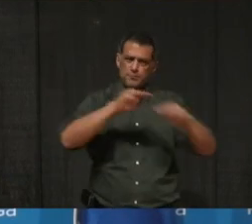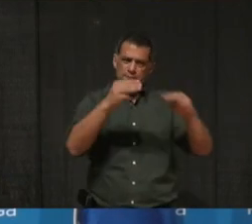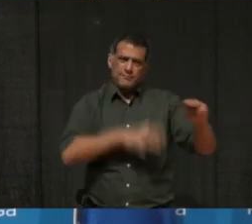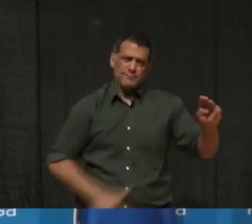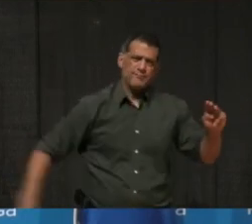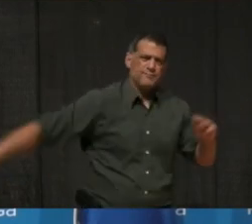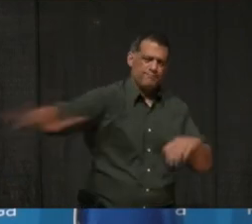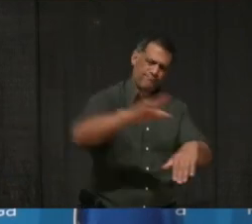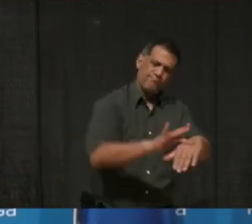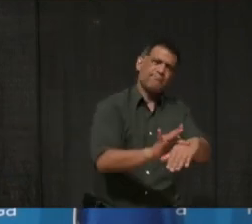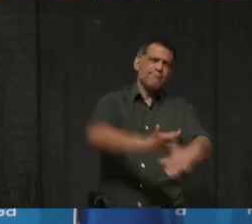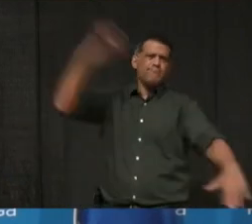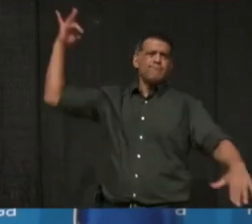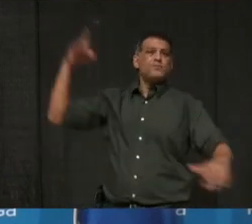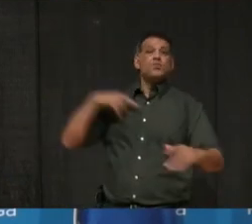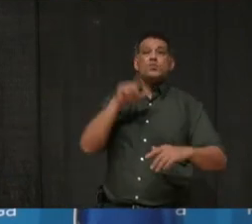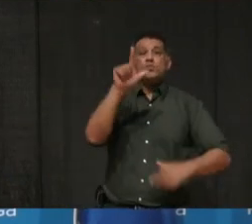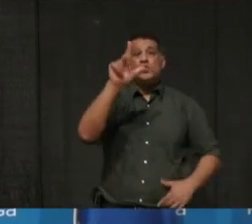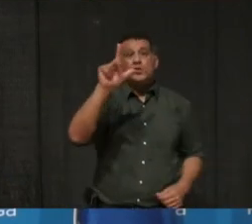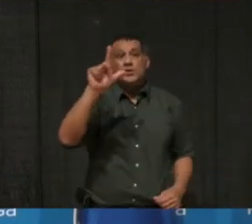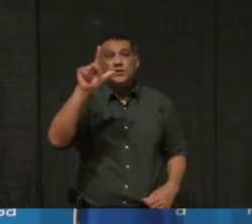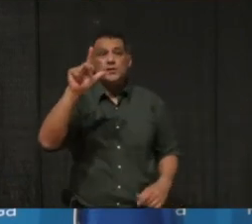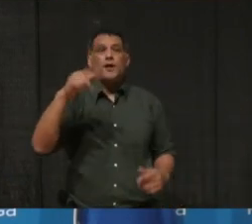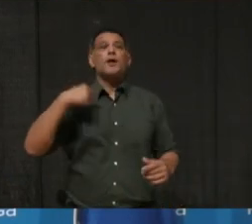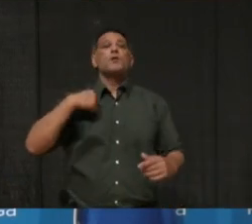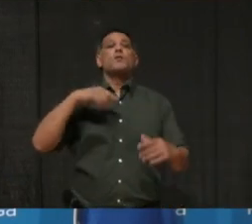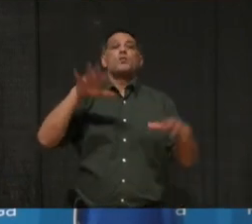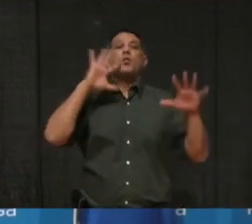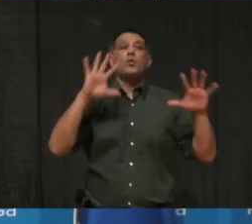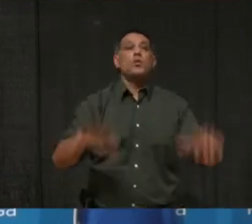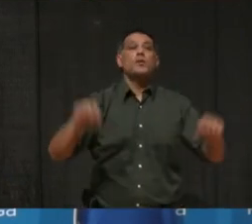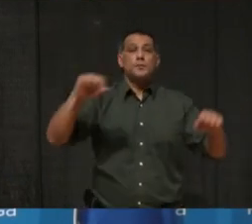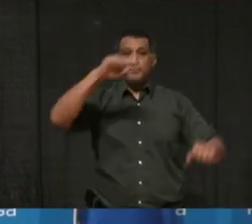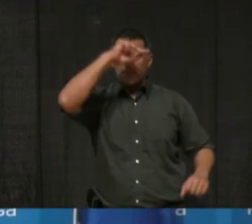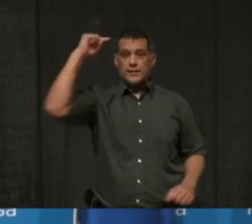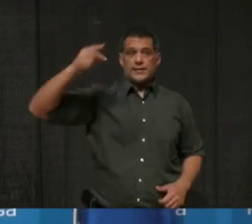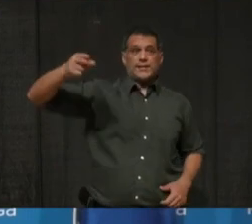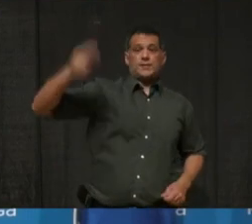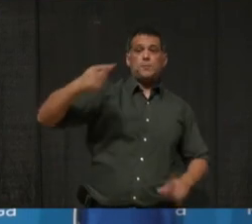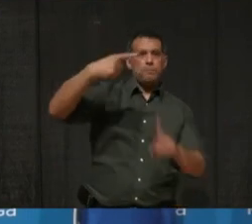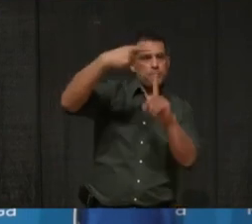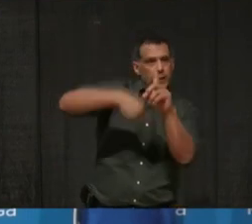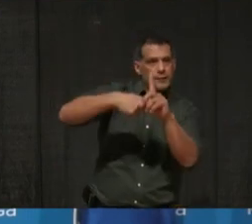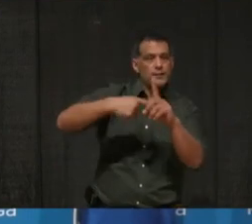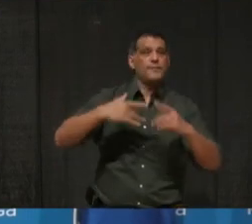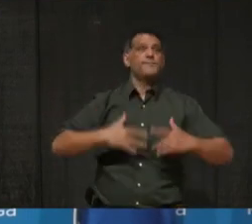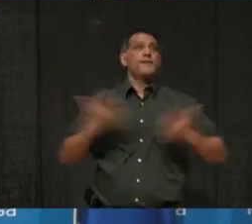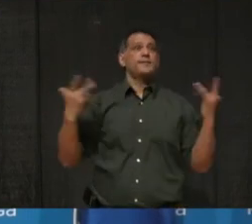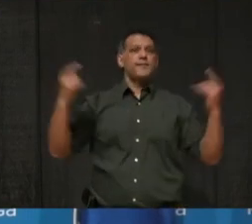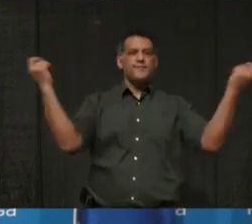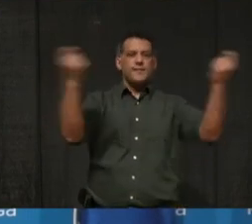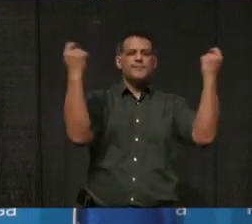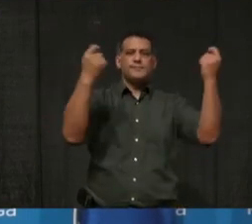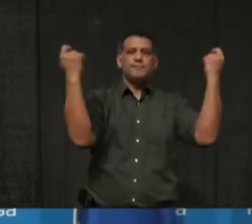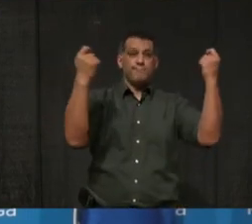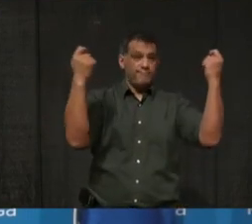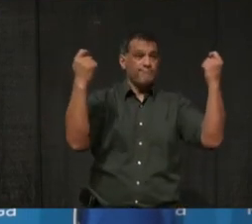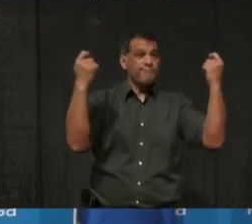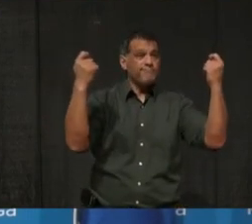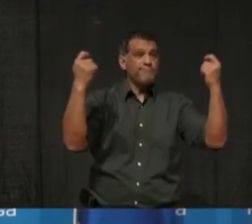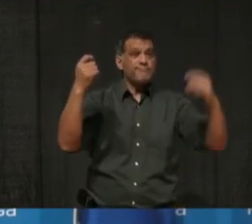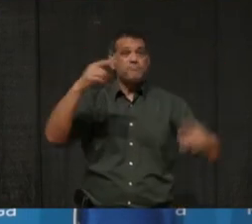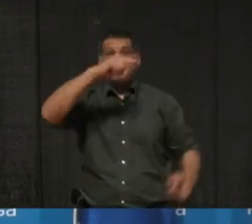on February 23rd, I will be hosting a Black History Month event that celebrates Mississauga's Black